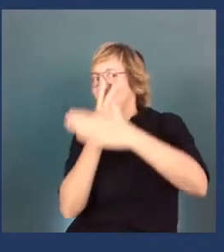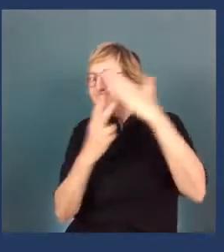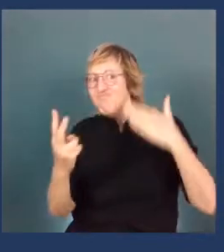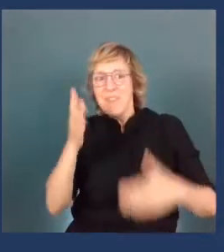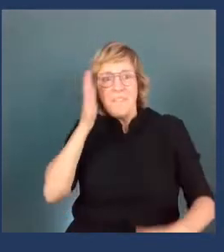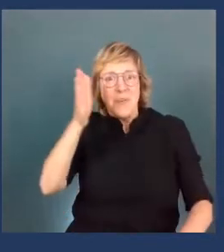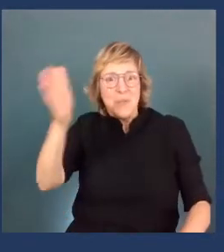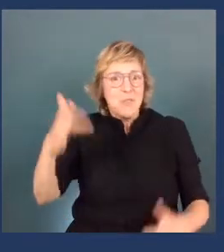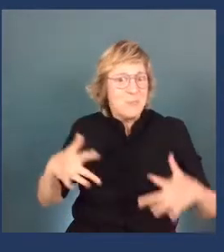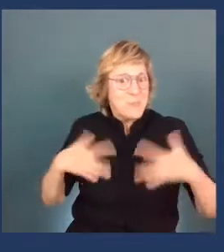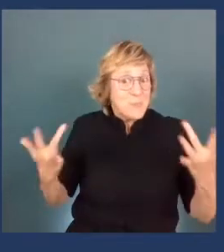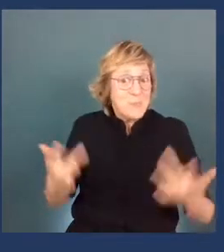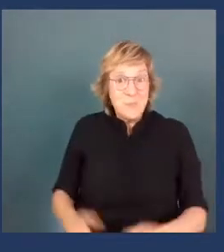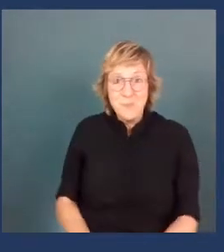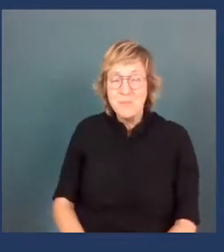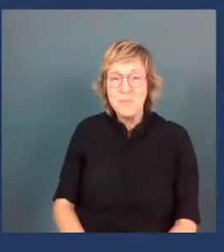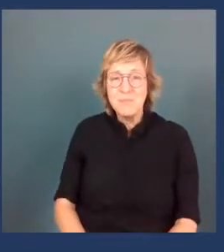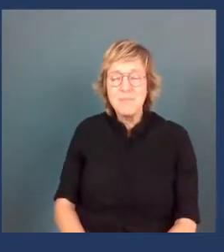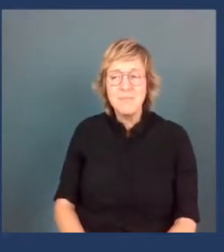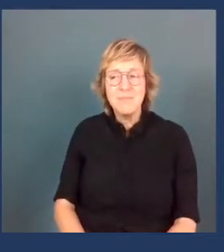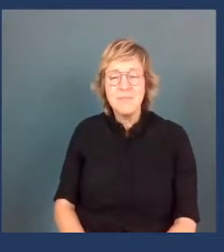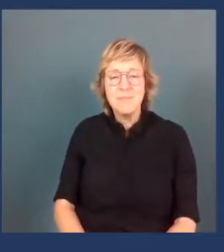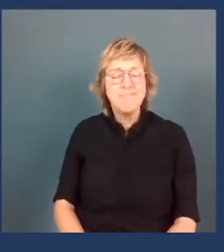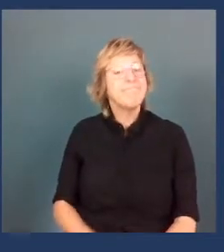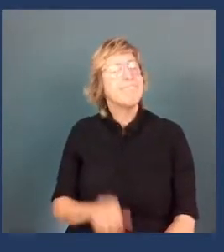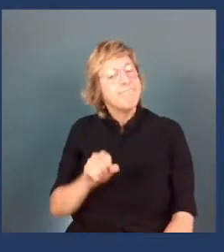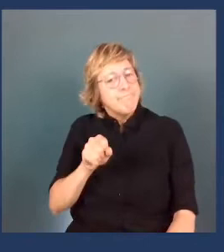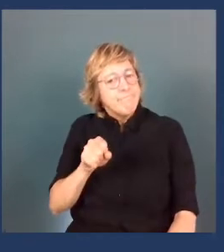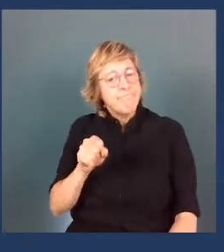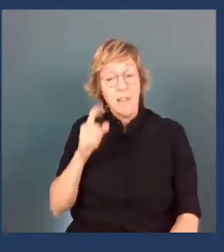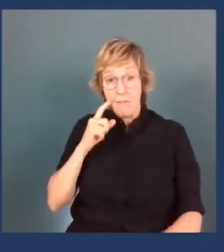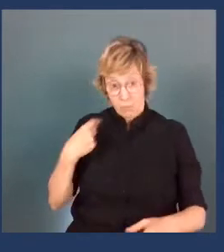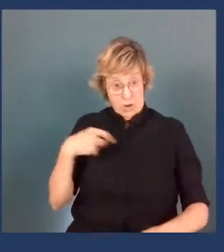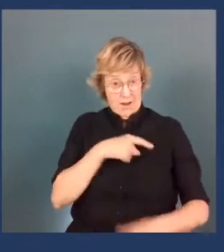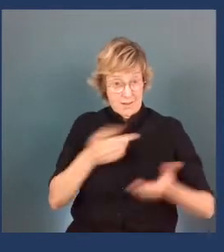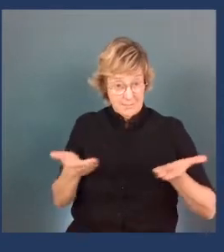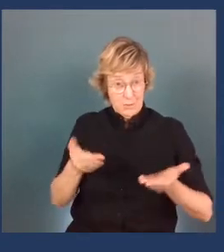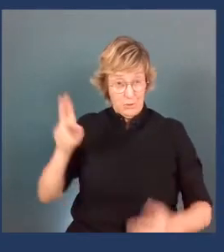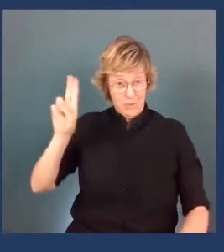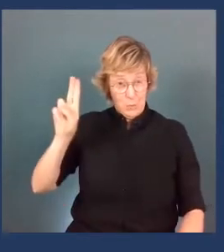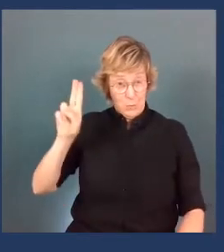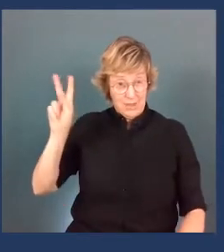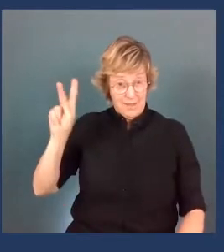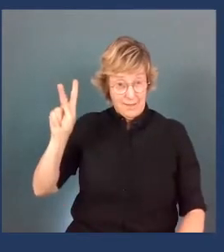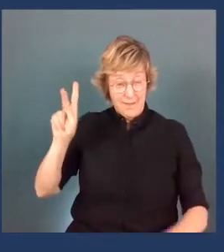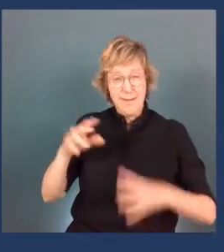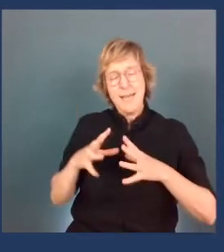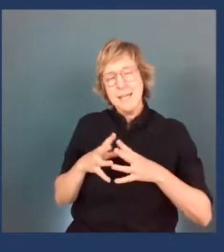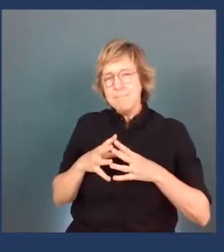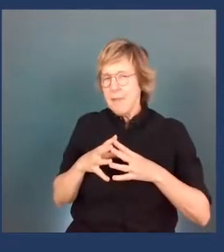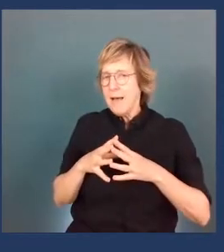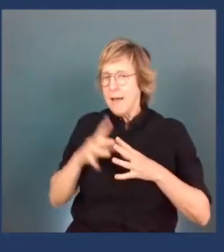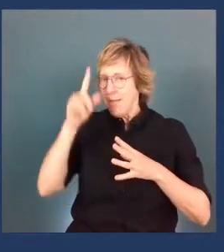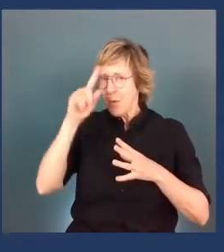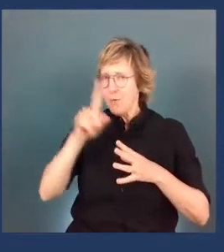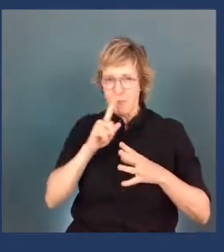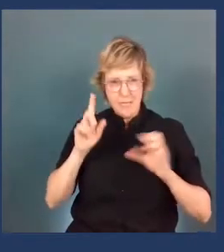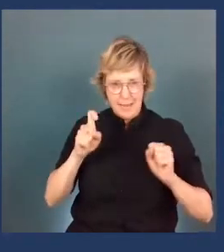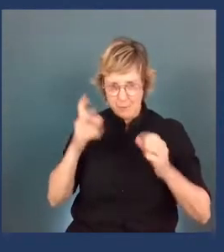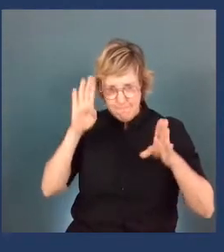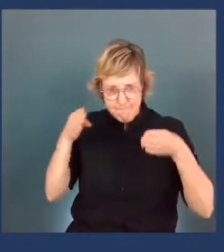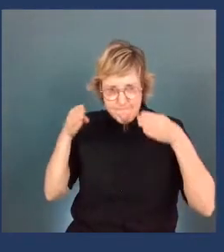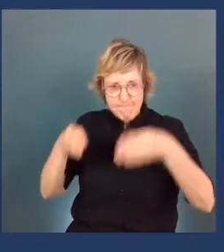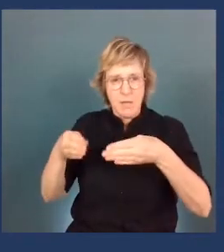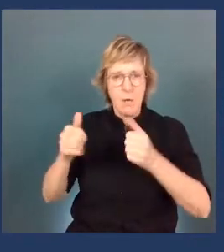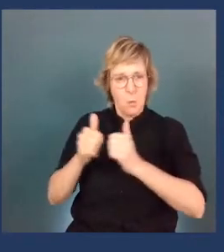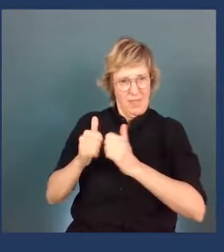you see the future? Yeah, I think what's next for us in the UK is really doubling down on our customer